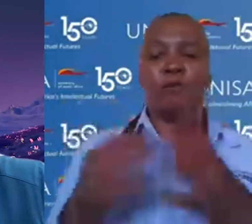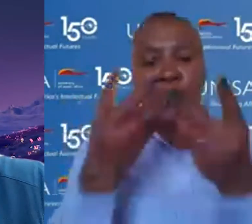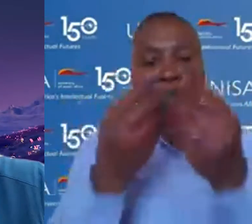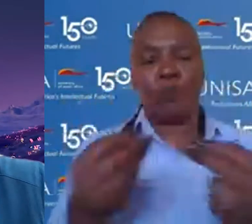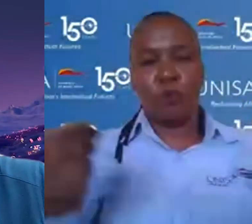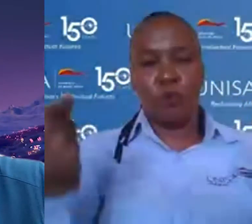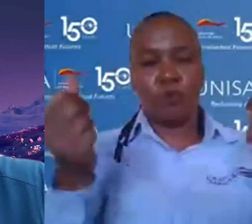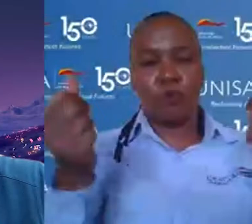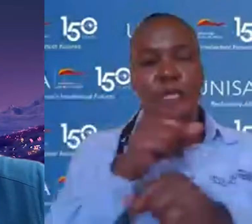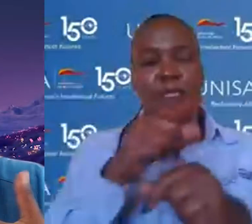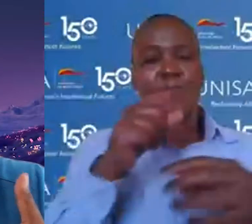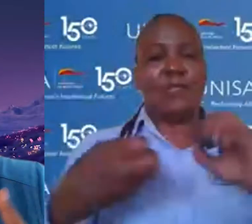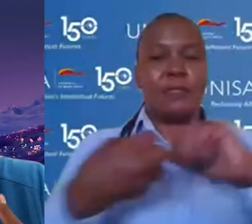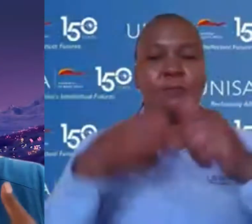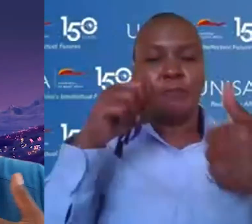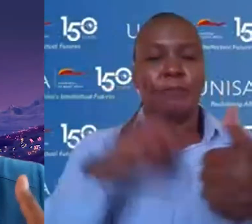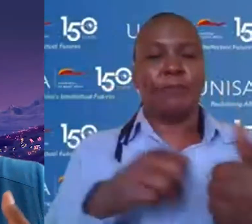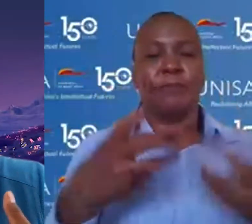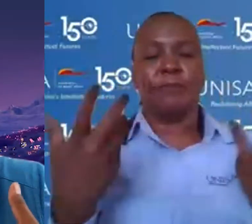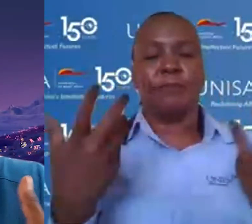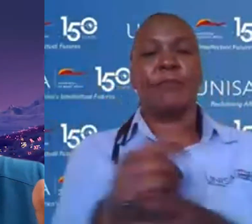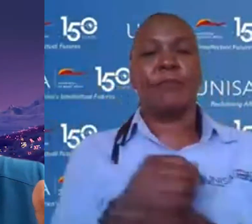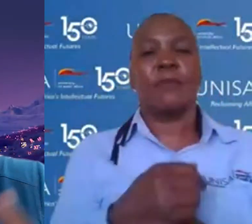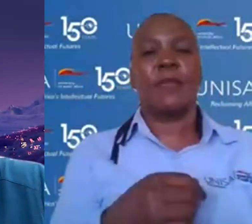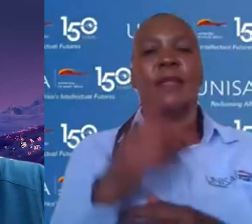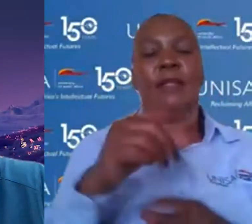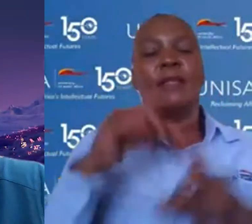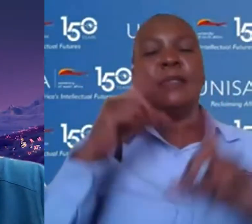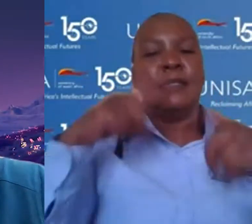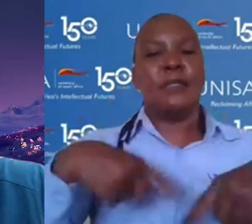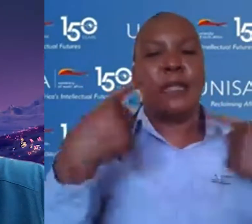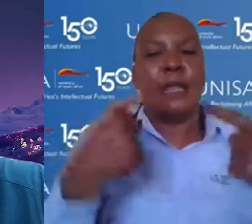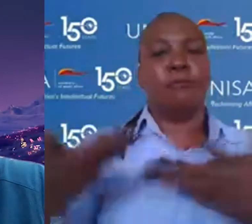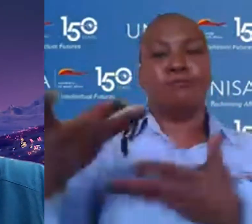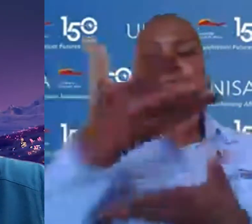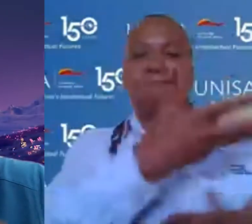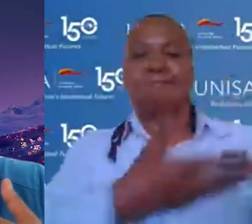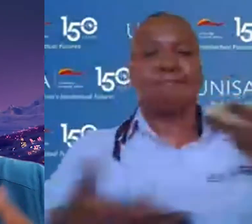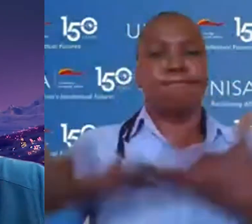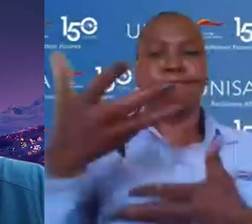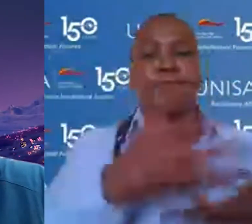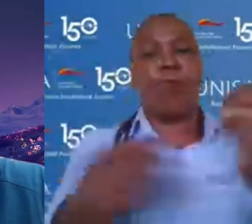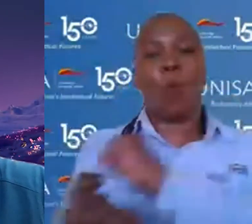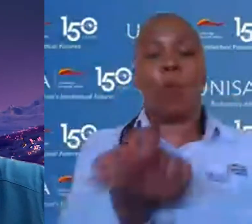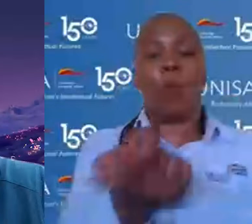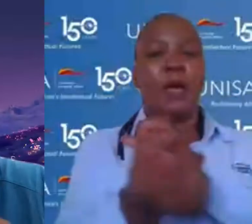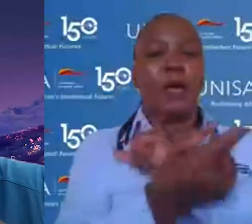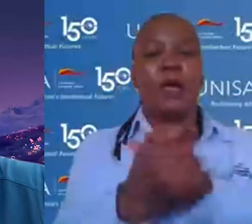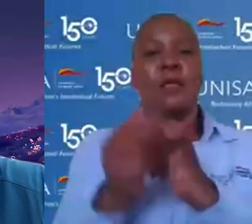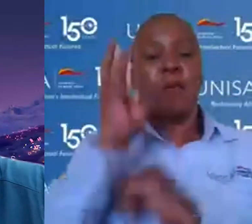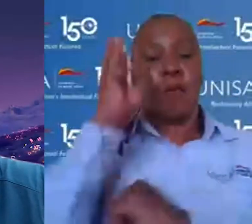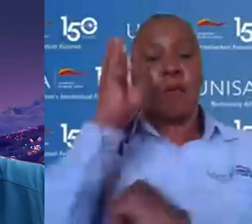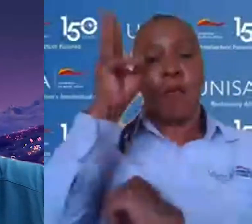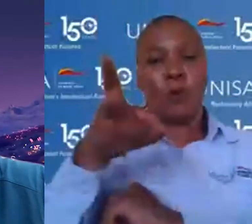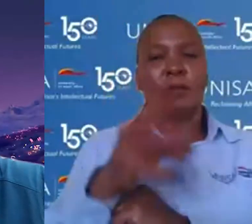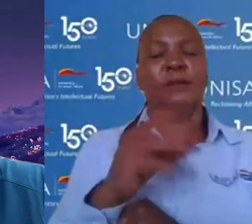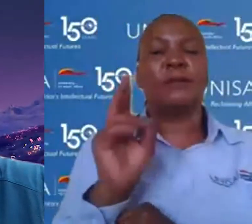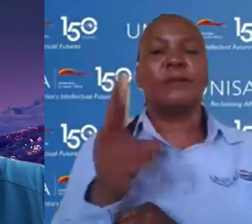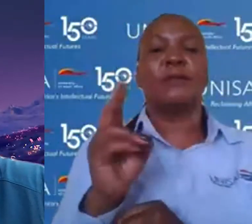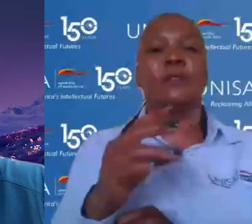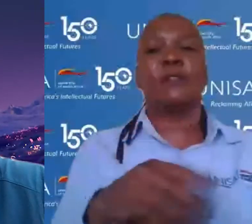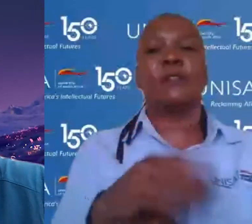those. And it's a live interactive session. So you again are able to just